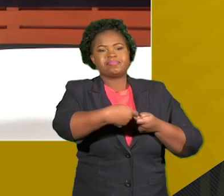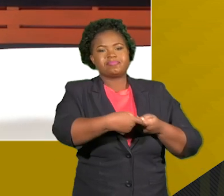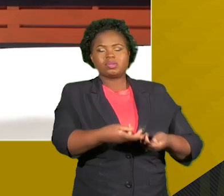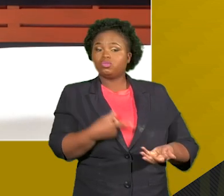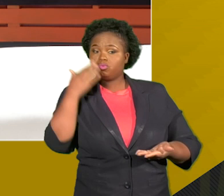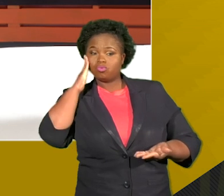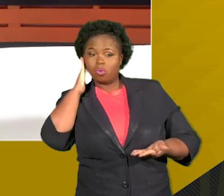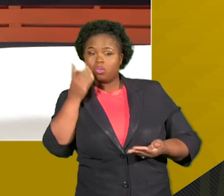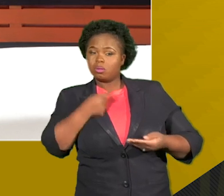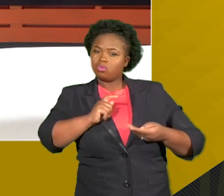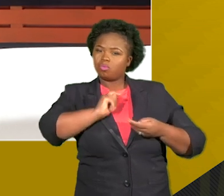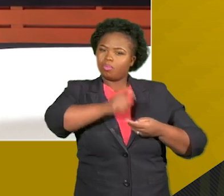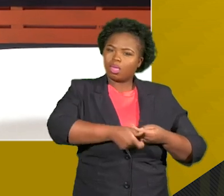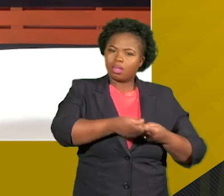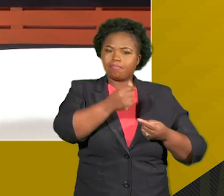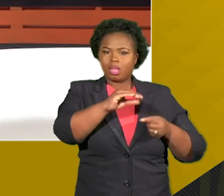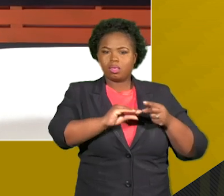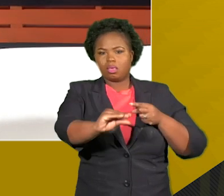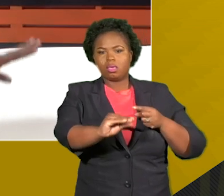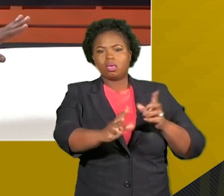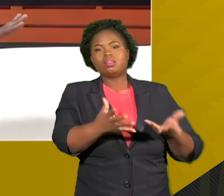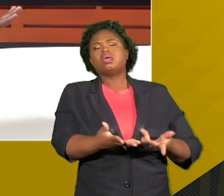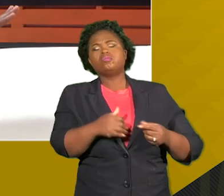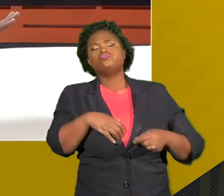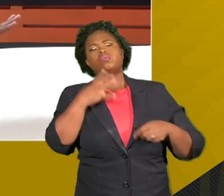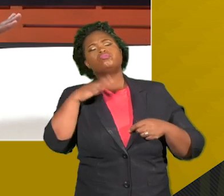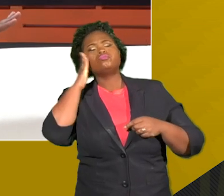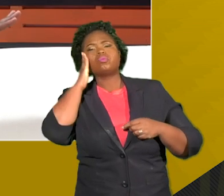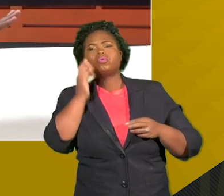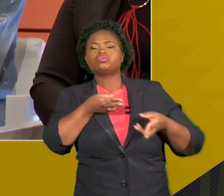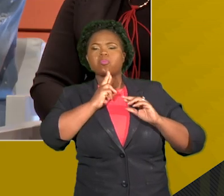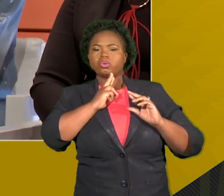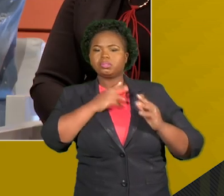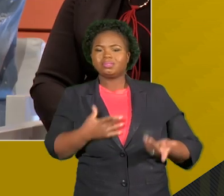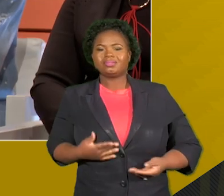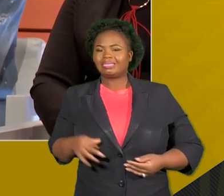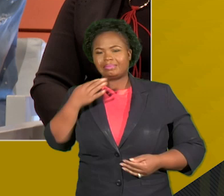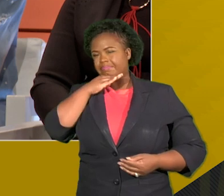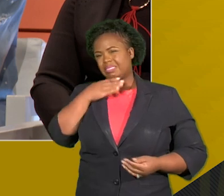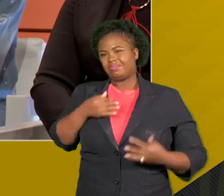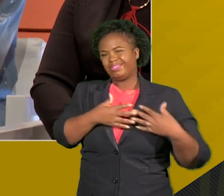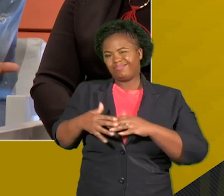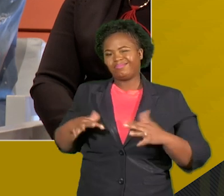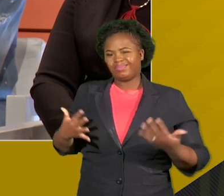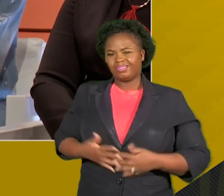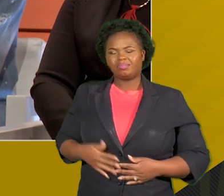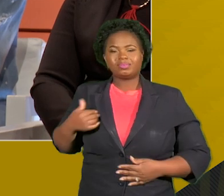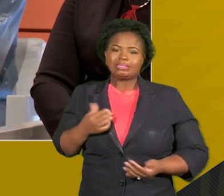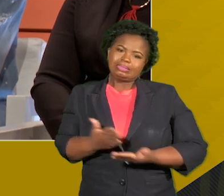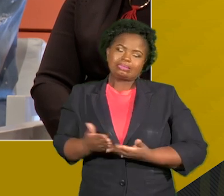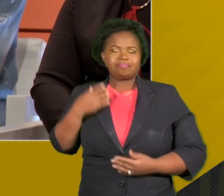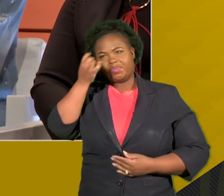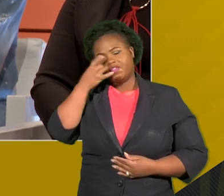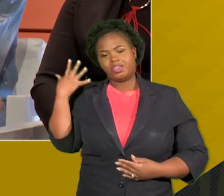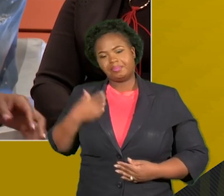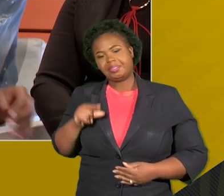track down the process or you just put money and that's it? You don't care? It's not that I don't care. I just khalibala man to